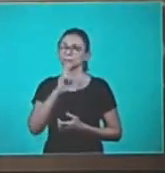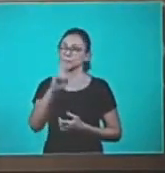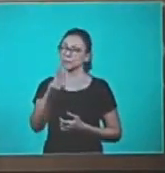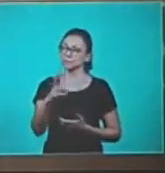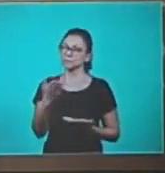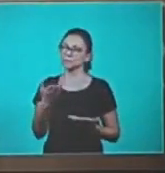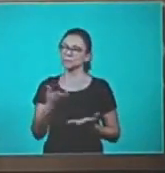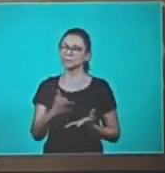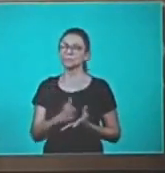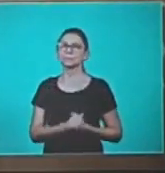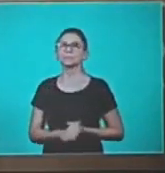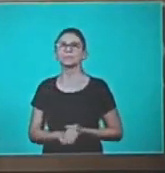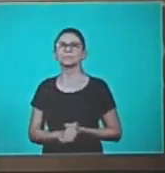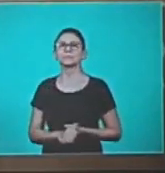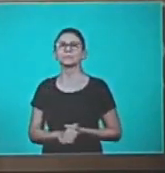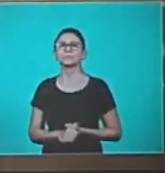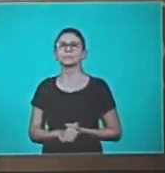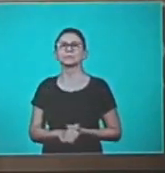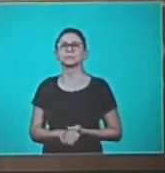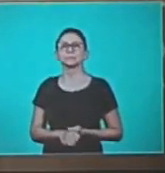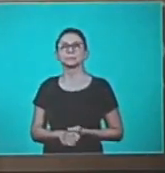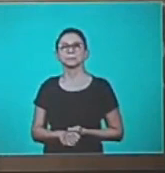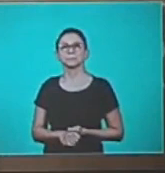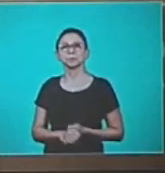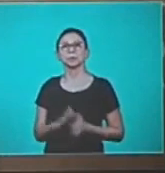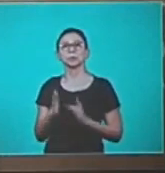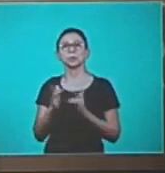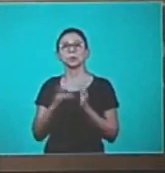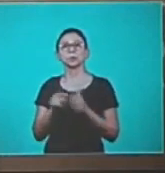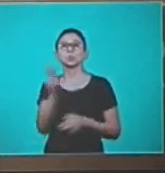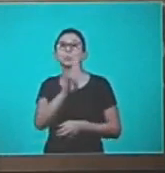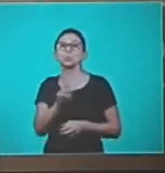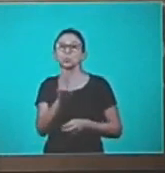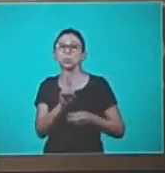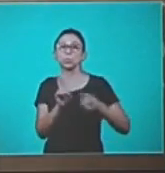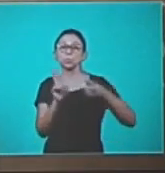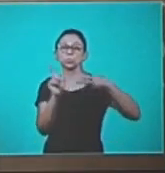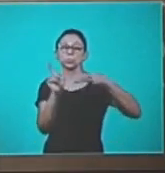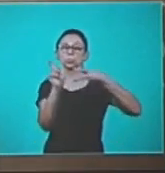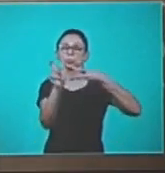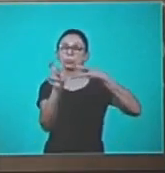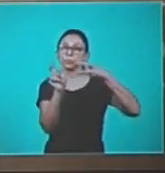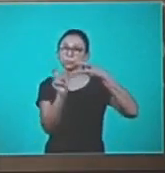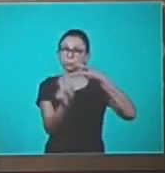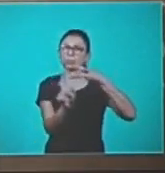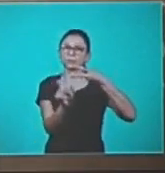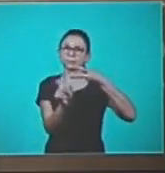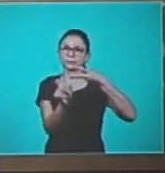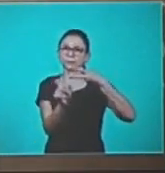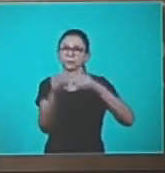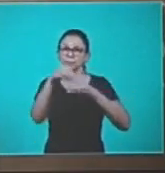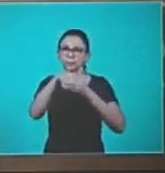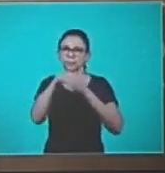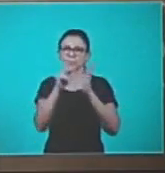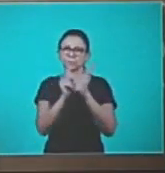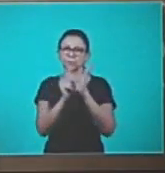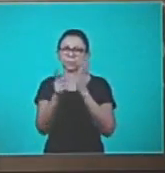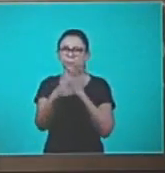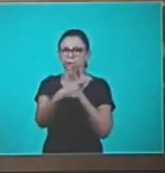Every Bible has a story, but also has a prophecy. So those are the two words that the Lord Jesus used as